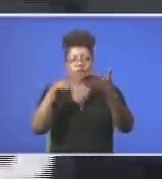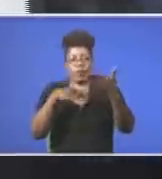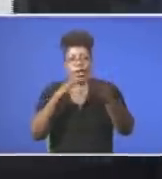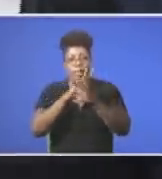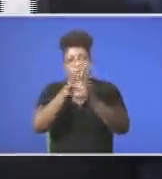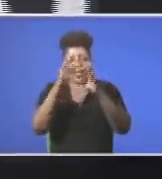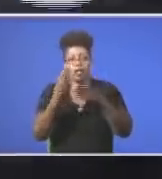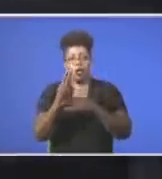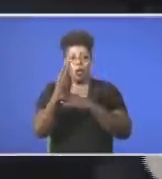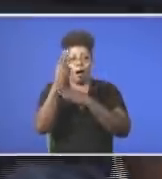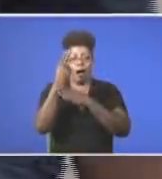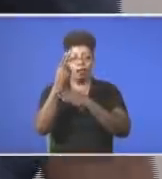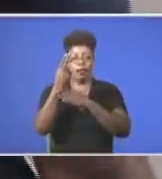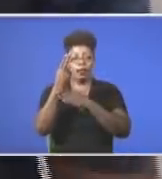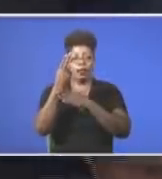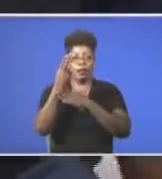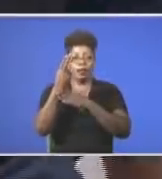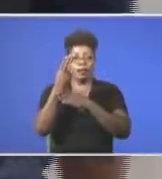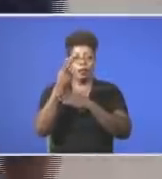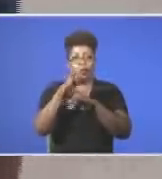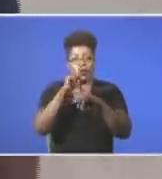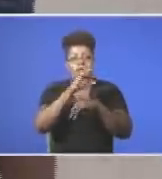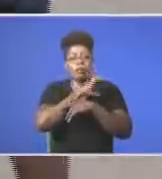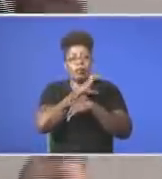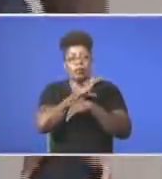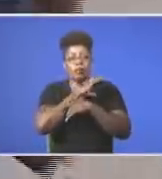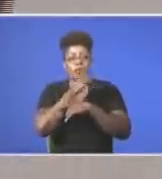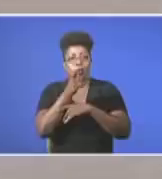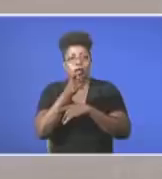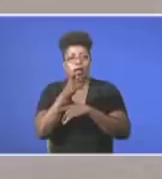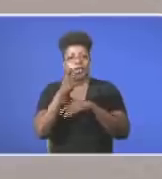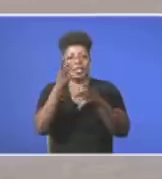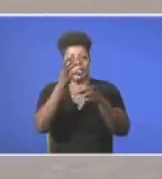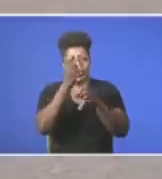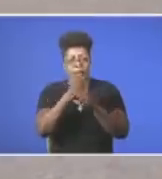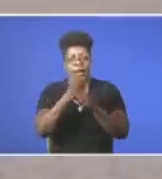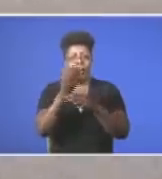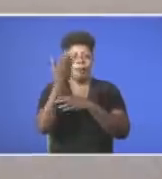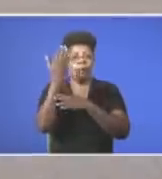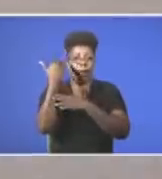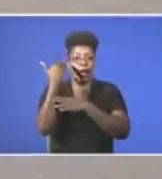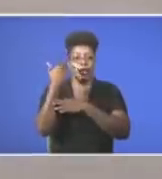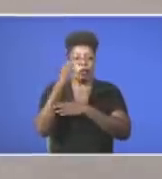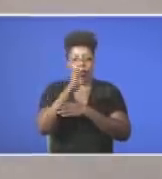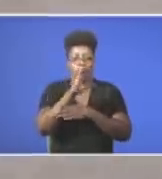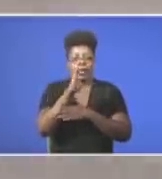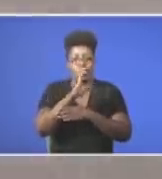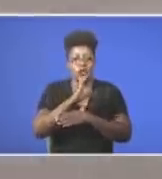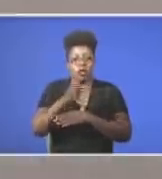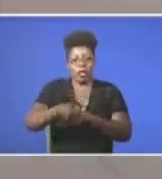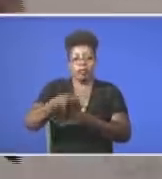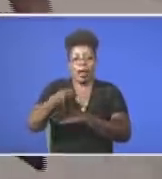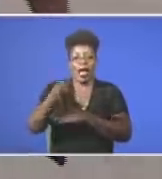go upstairs. Officers, though, being suspicious, took him back to the screening area where his bag was searched again. Police discovered